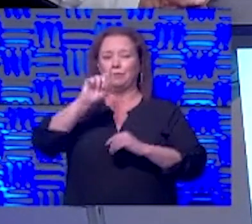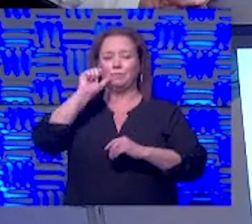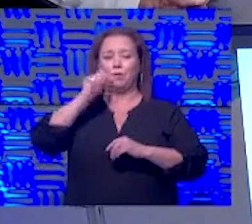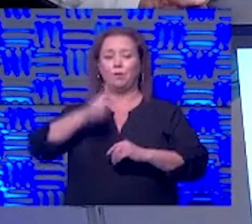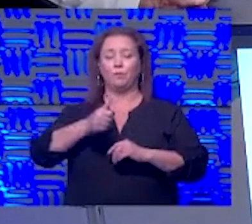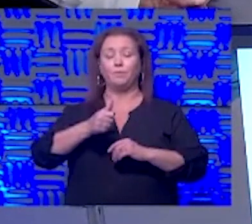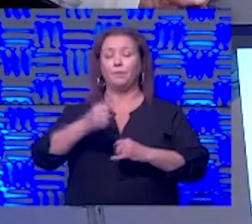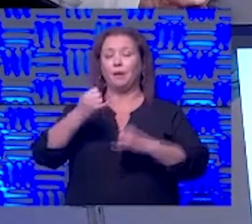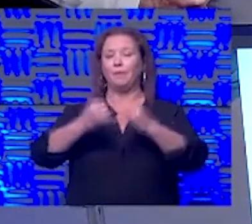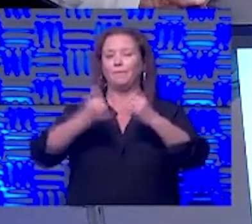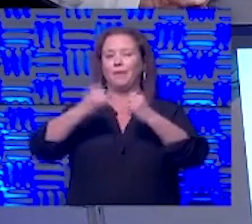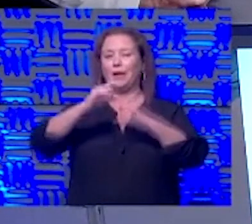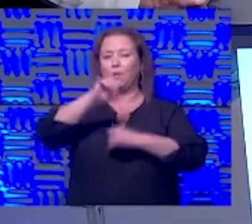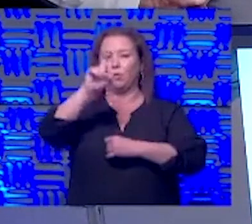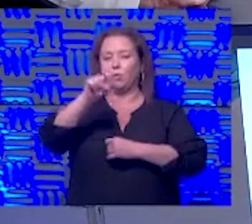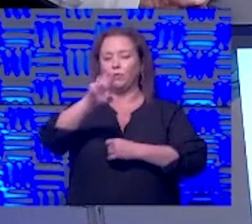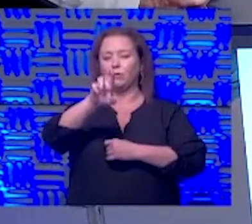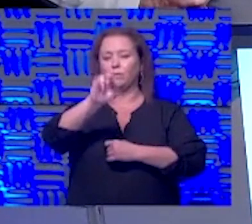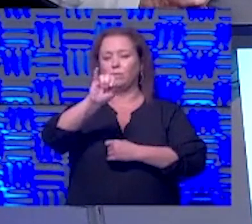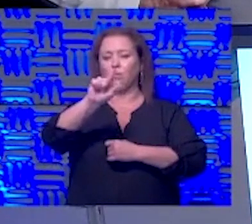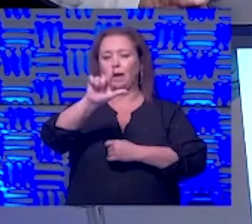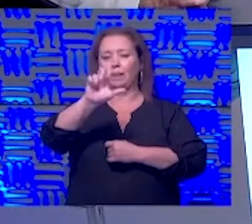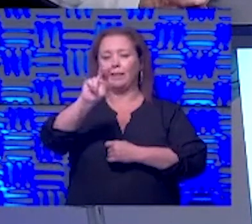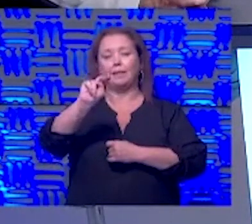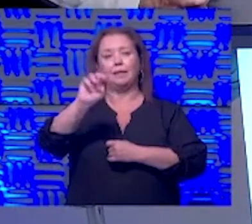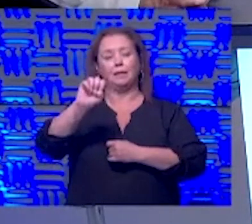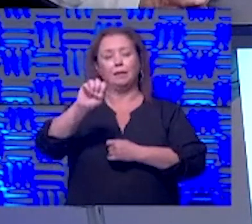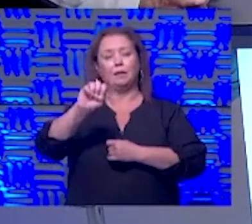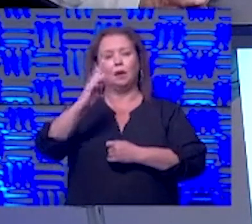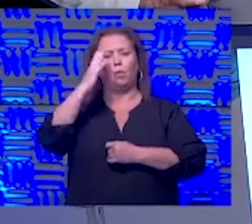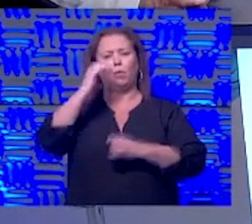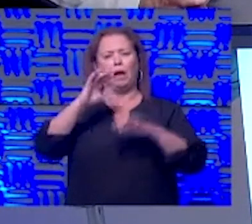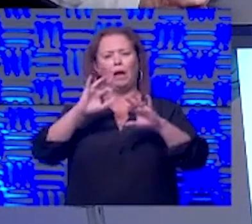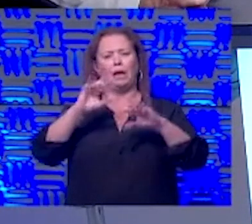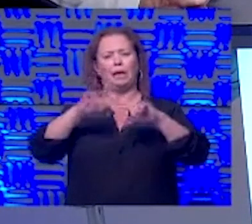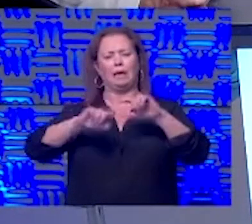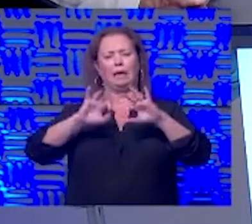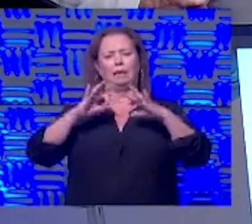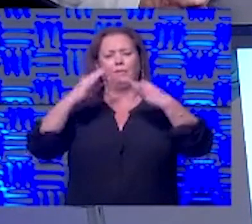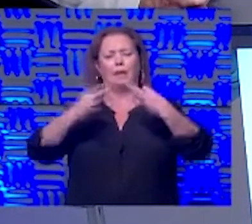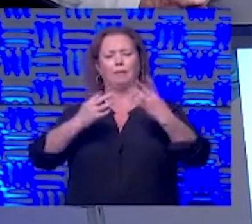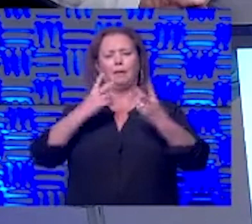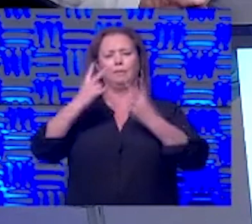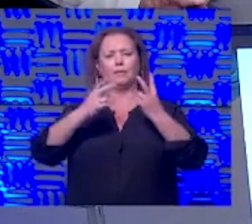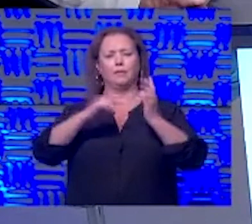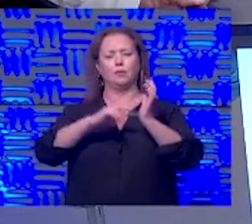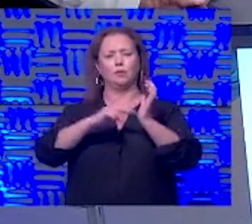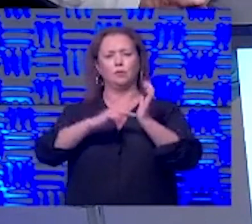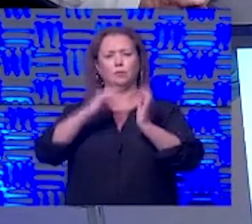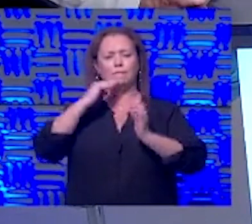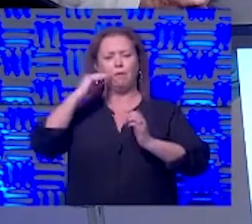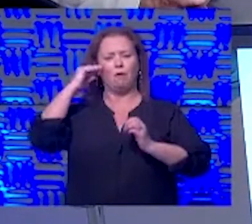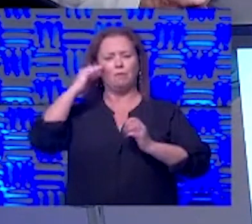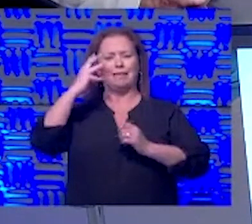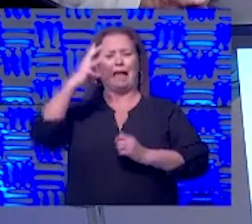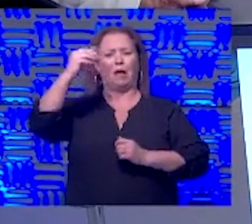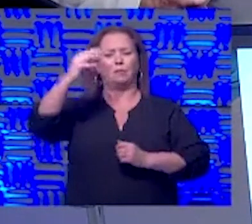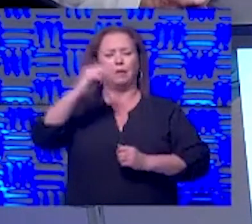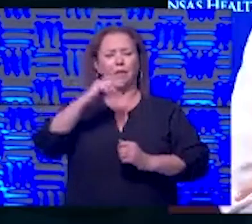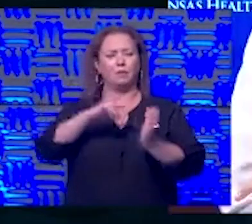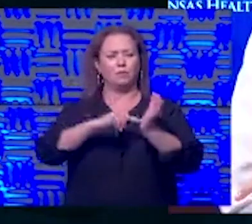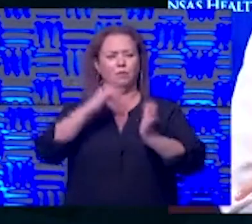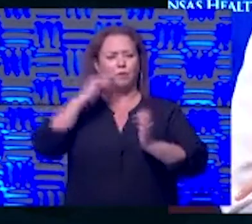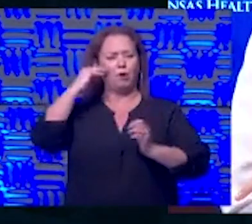is from Raylene, who wants to know, why can't families visit at nursing homes with loved ones outside?